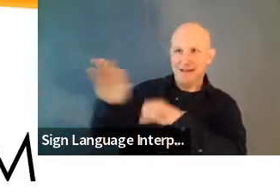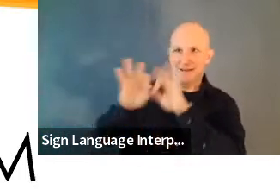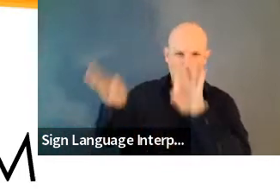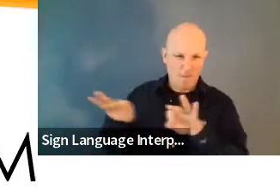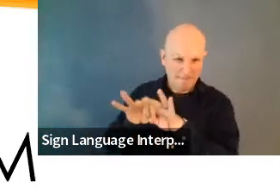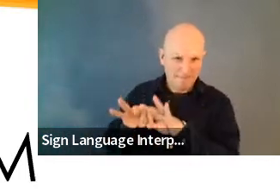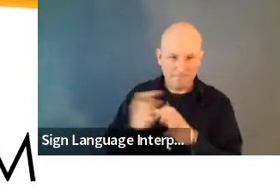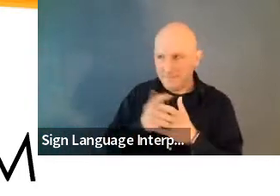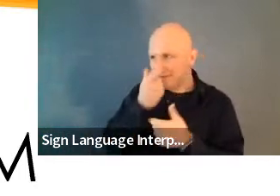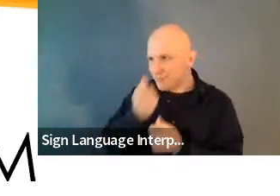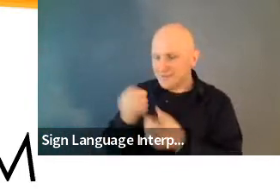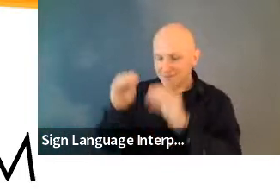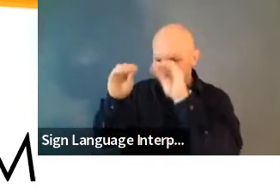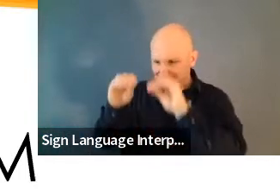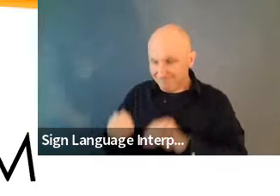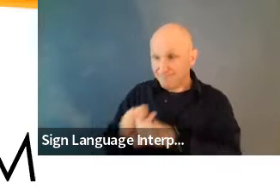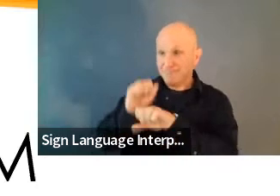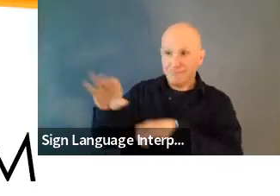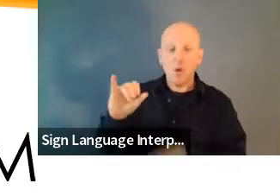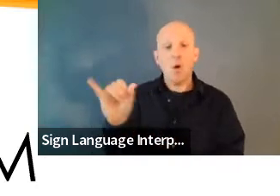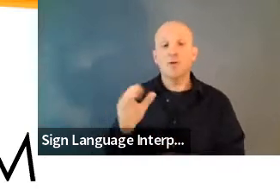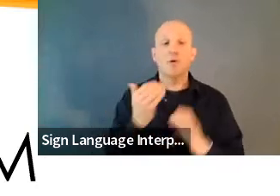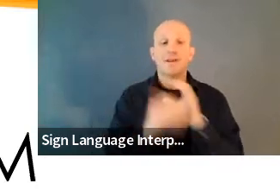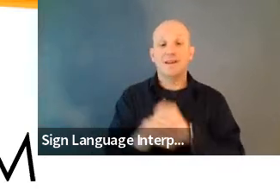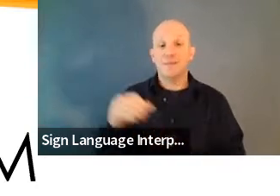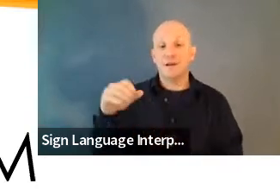program, or they can also send us an email at